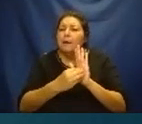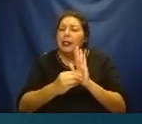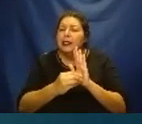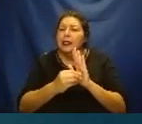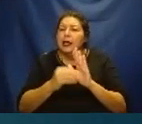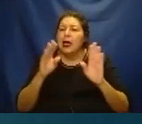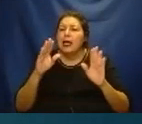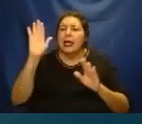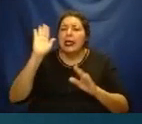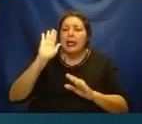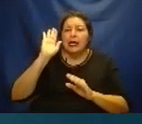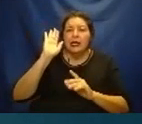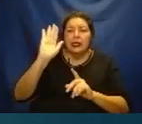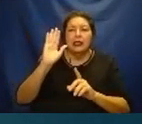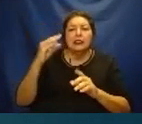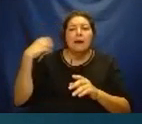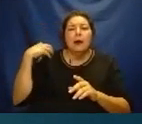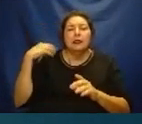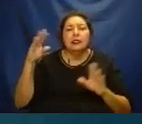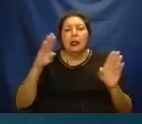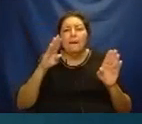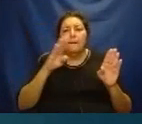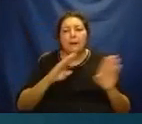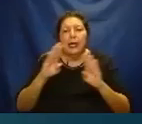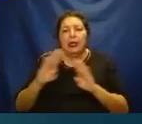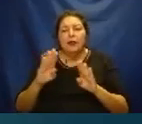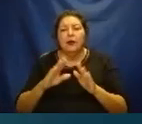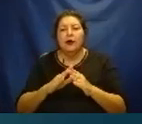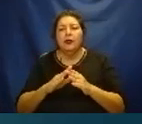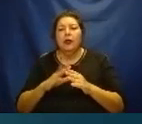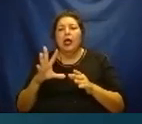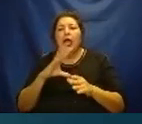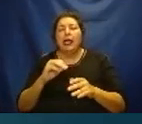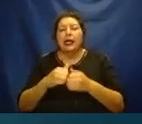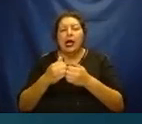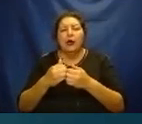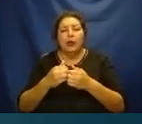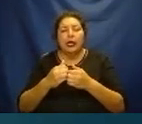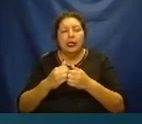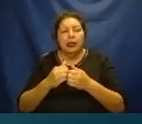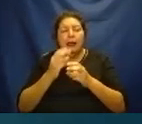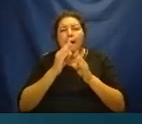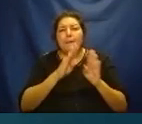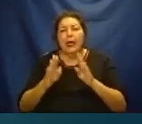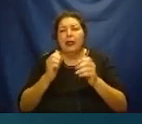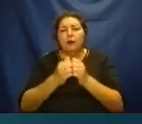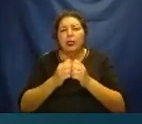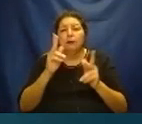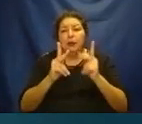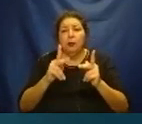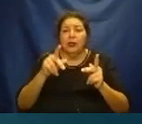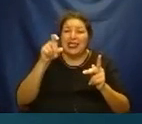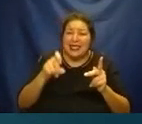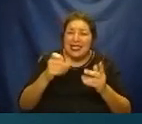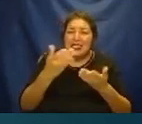this kindly and wonderful feeling towards people in need, especially in this case when they were